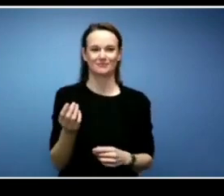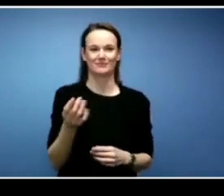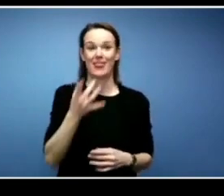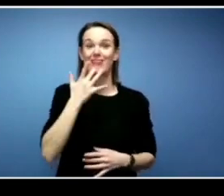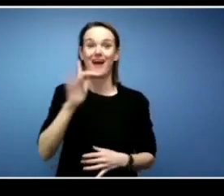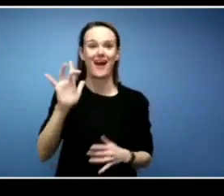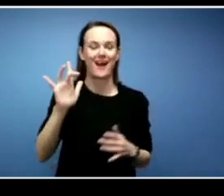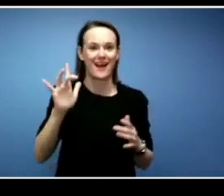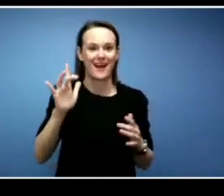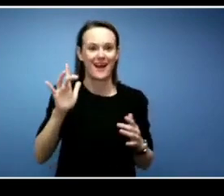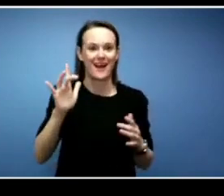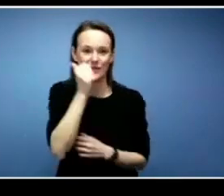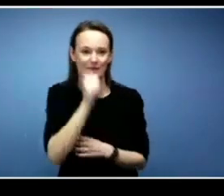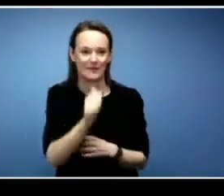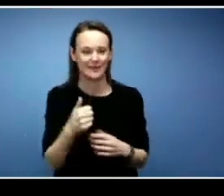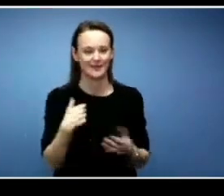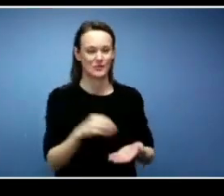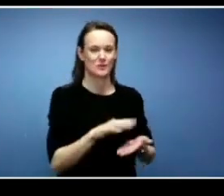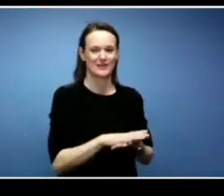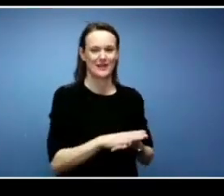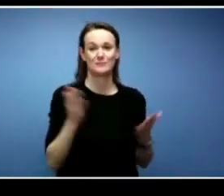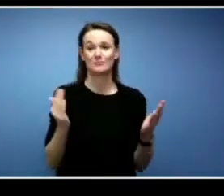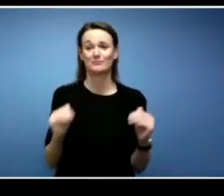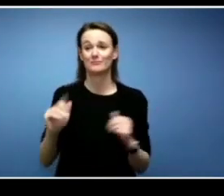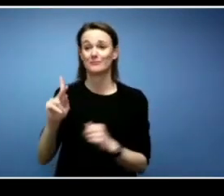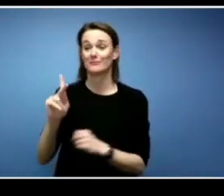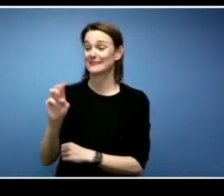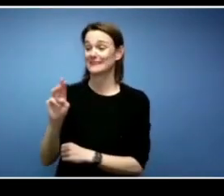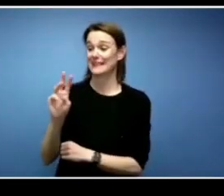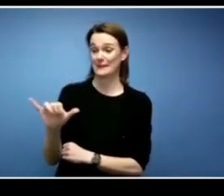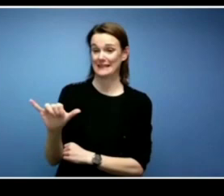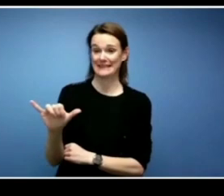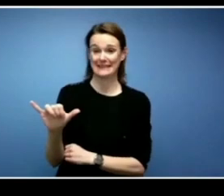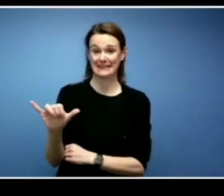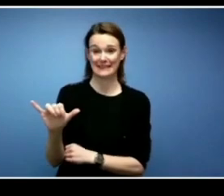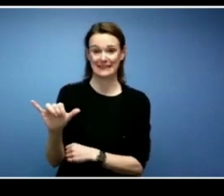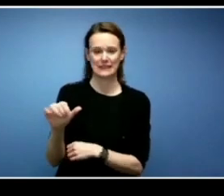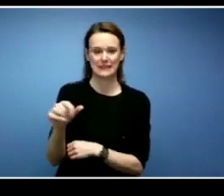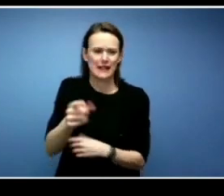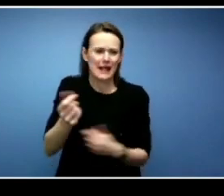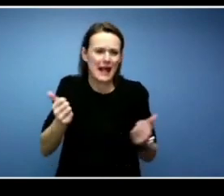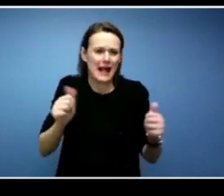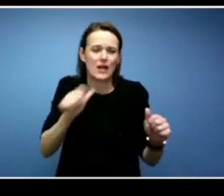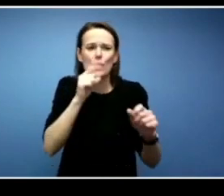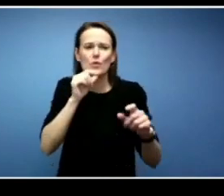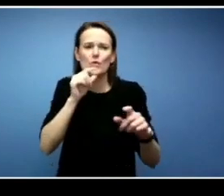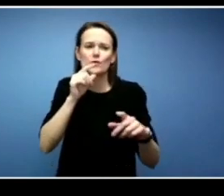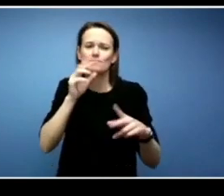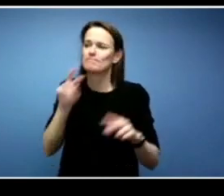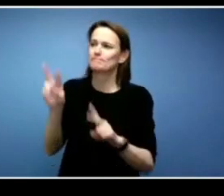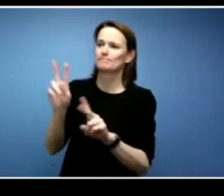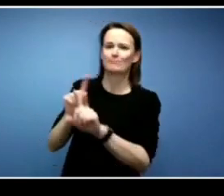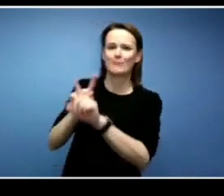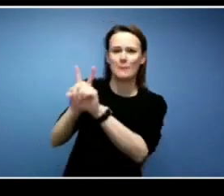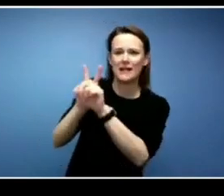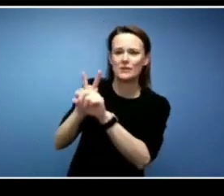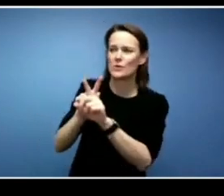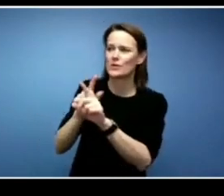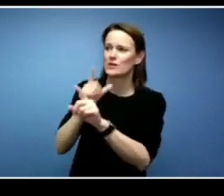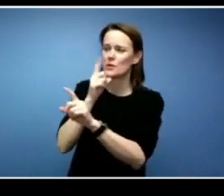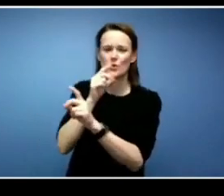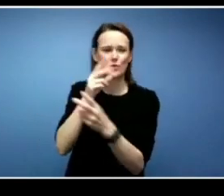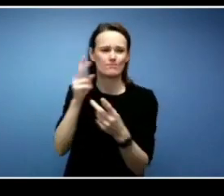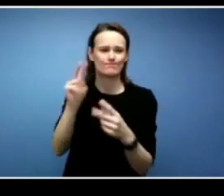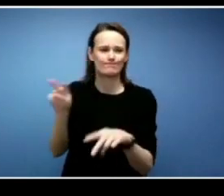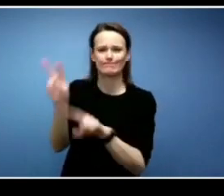Kemi. Did you have any mentors or any real support during your journey? Is there anybody that you kind of looked up